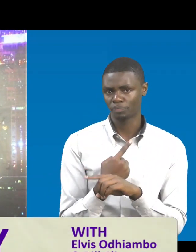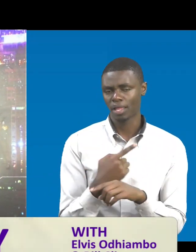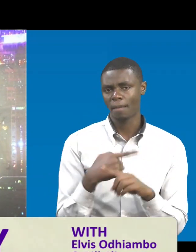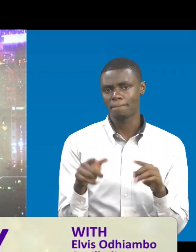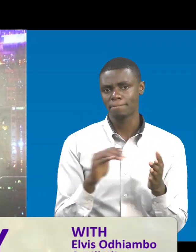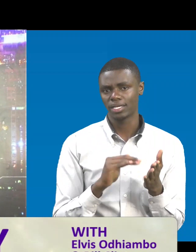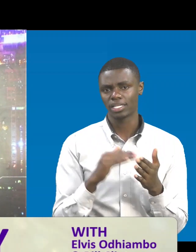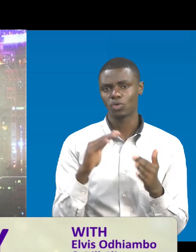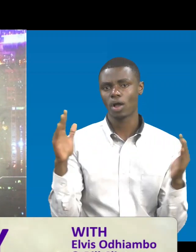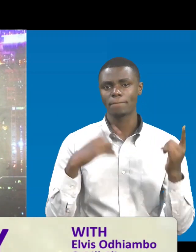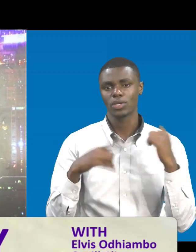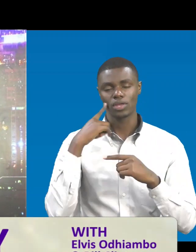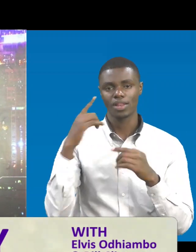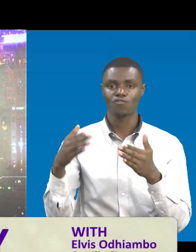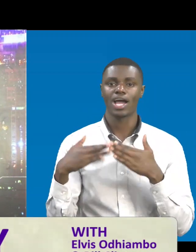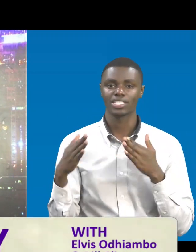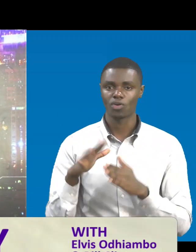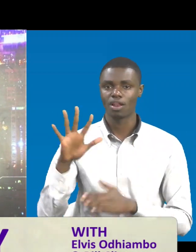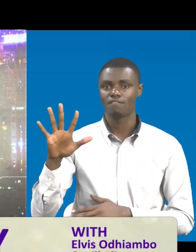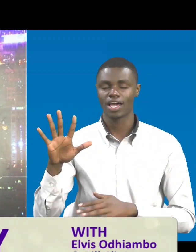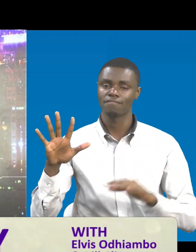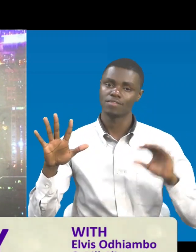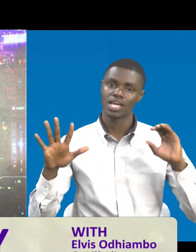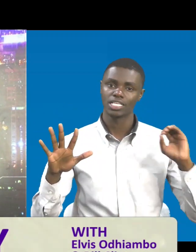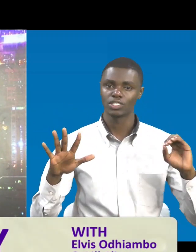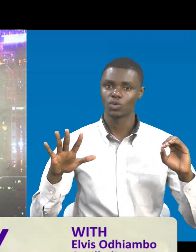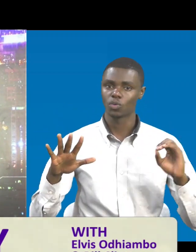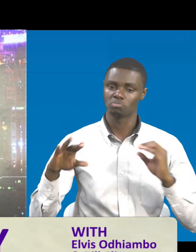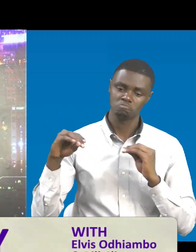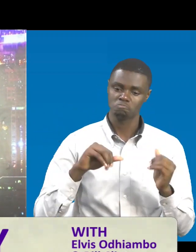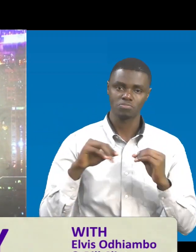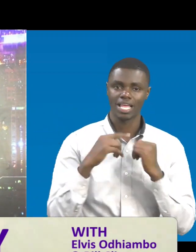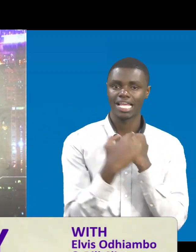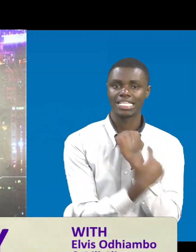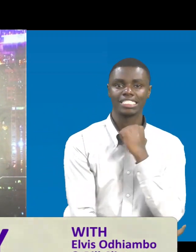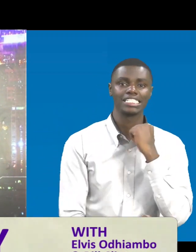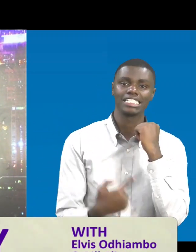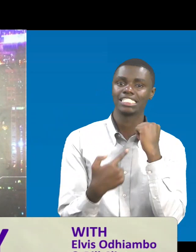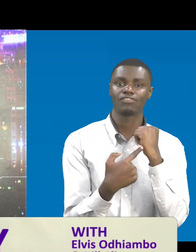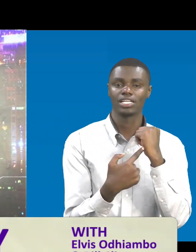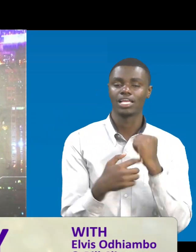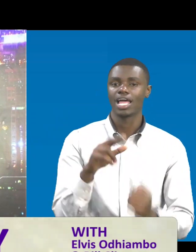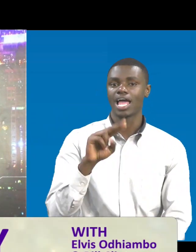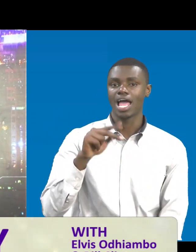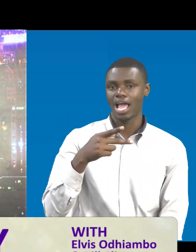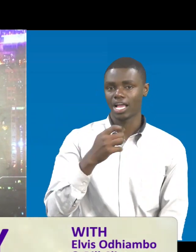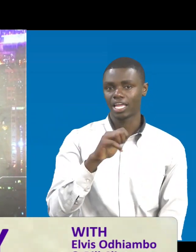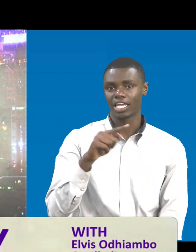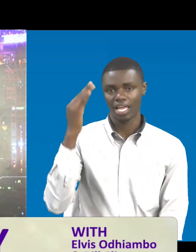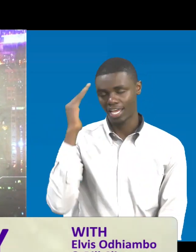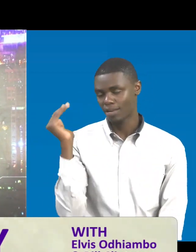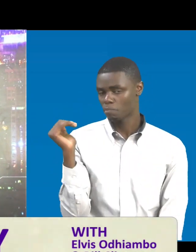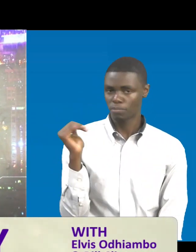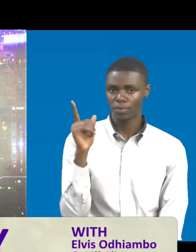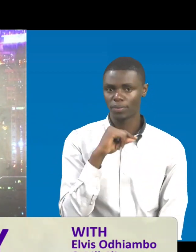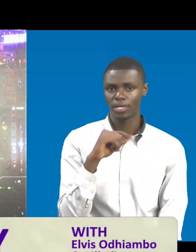then again, it was a big win for Arsenal with a 5-0 thumping of Sheffield United. Edin Ketia came through with a hat-trick,